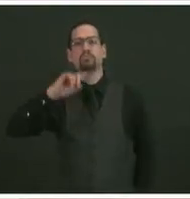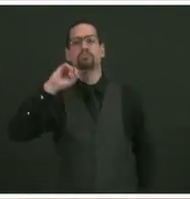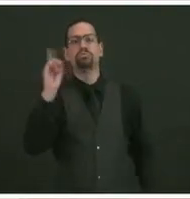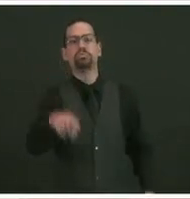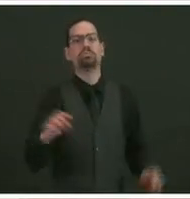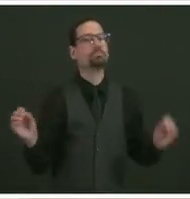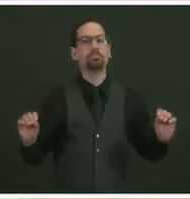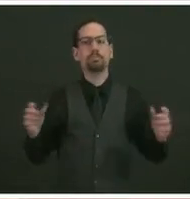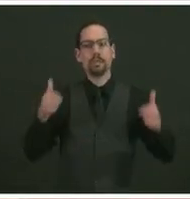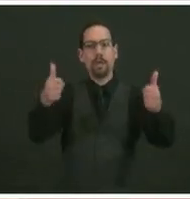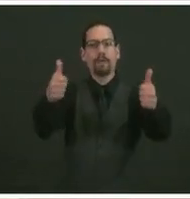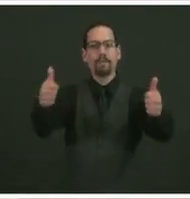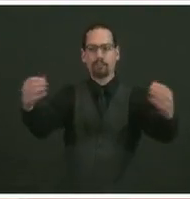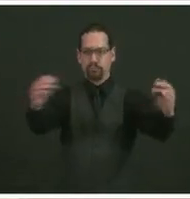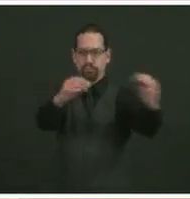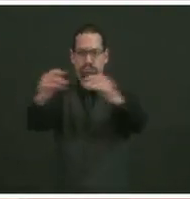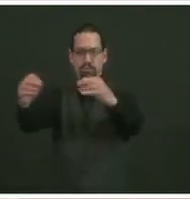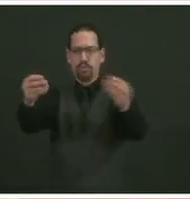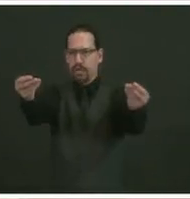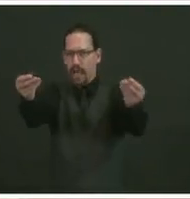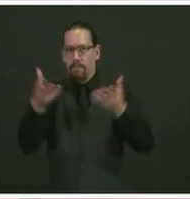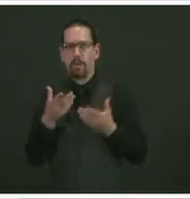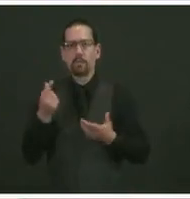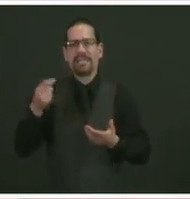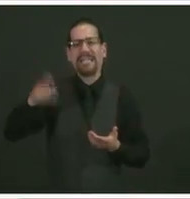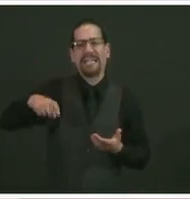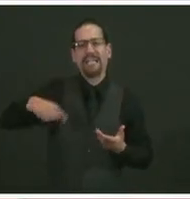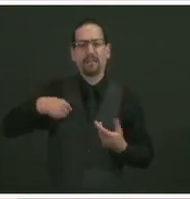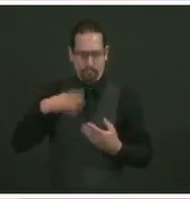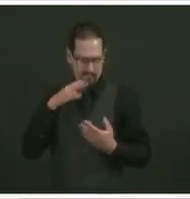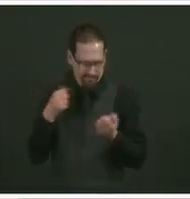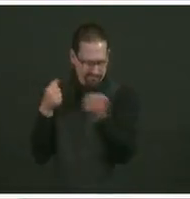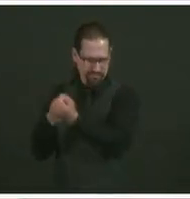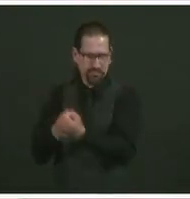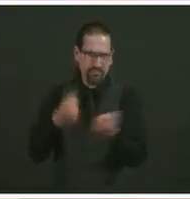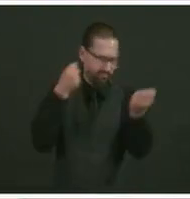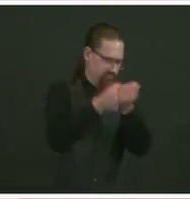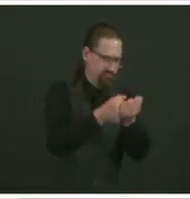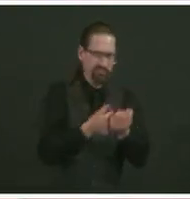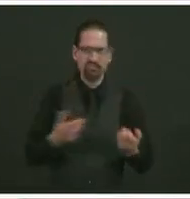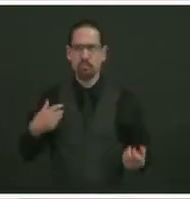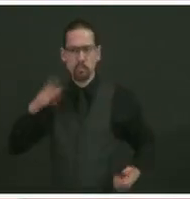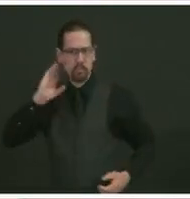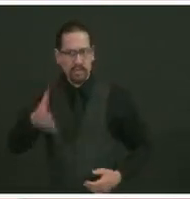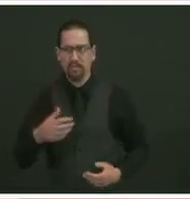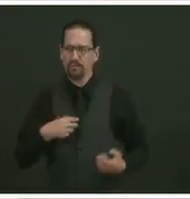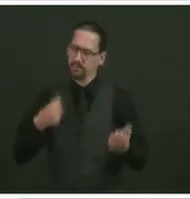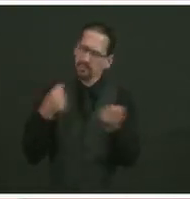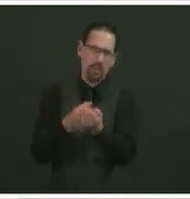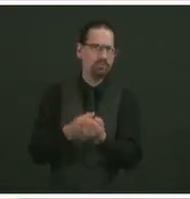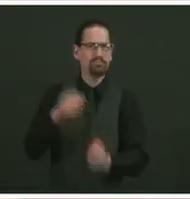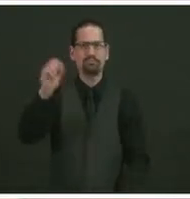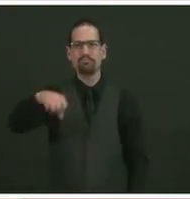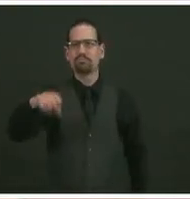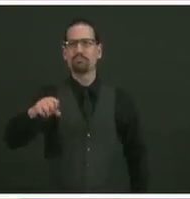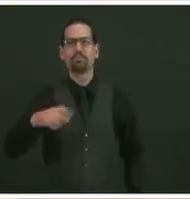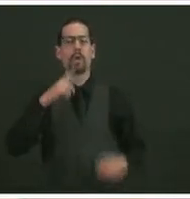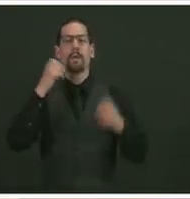really being driven by the leaders. Look, there's a lot of unknowns, so we have to figure out how will it be done,